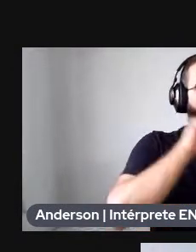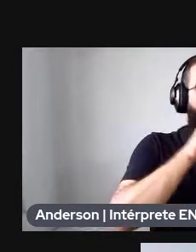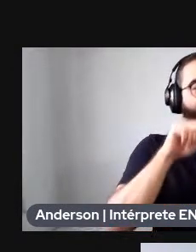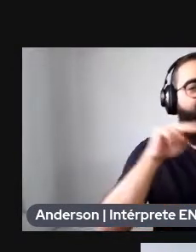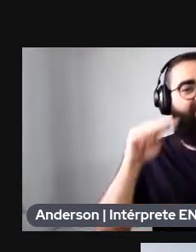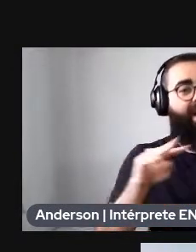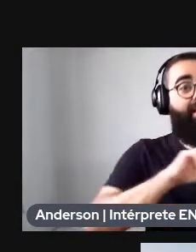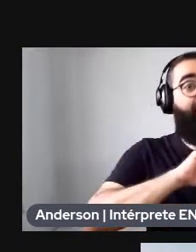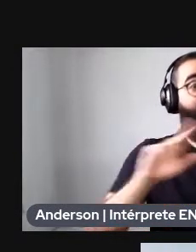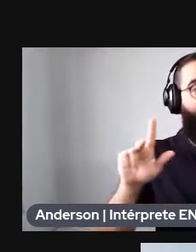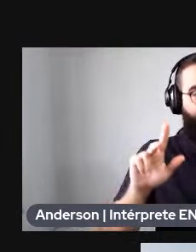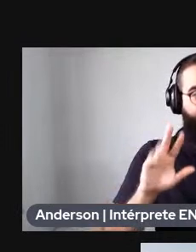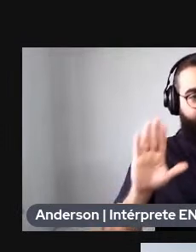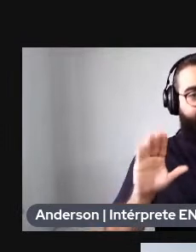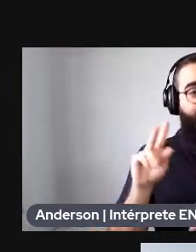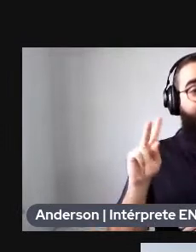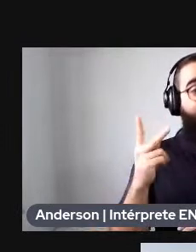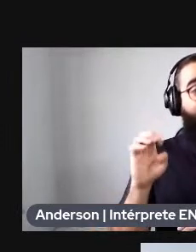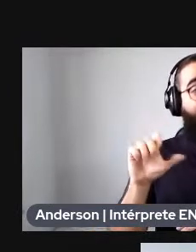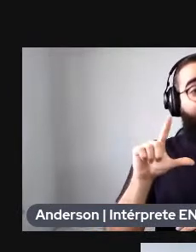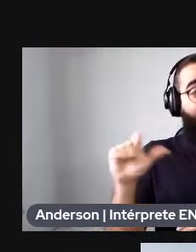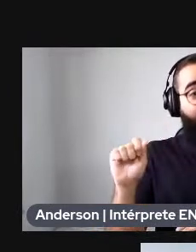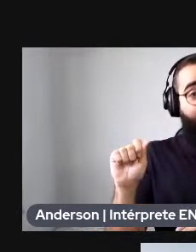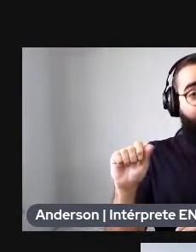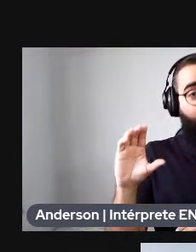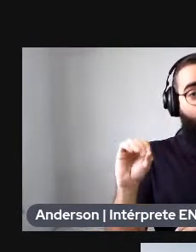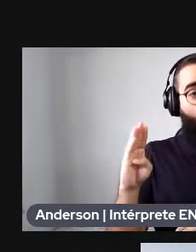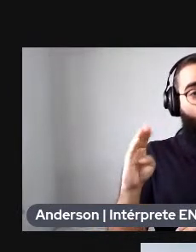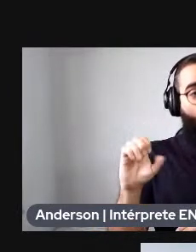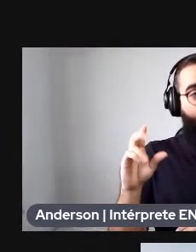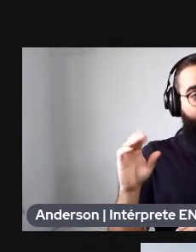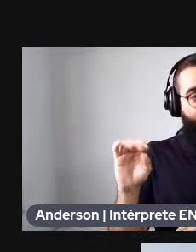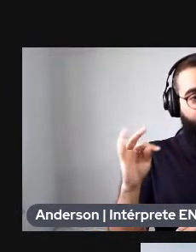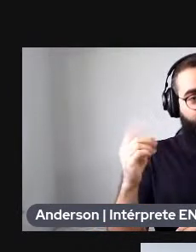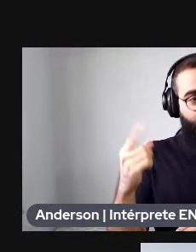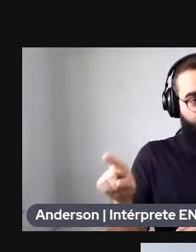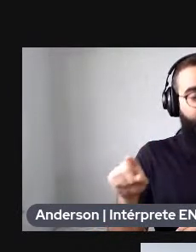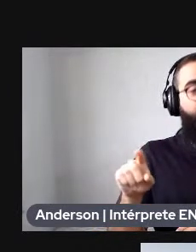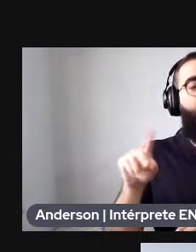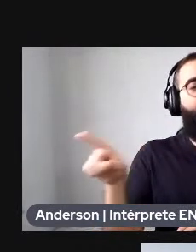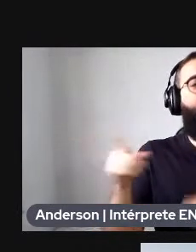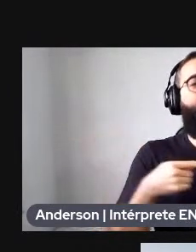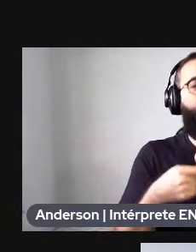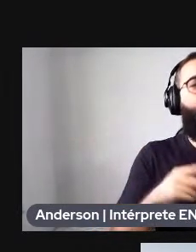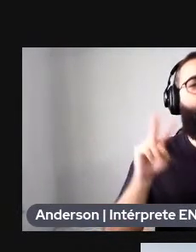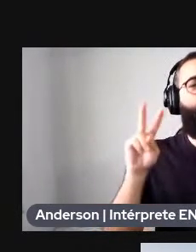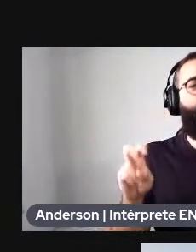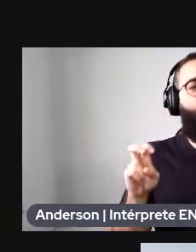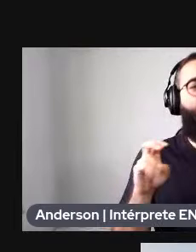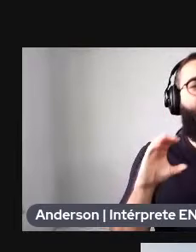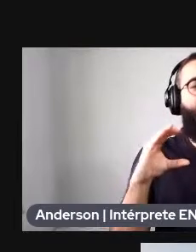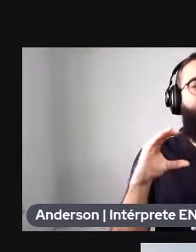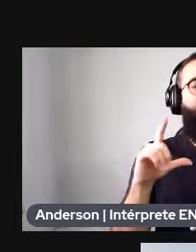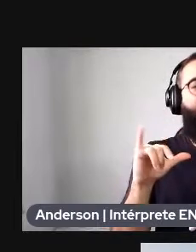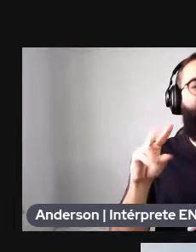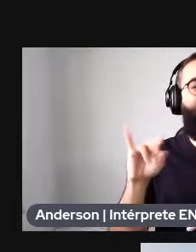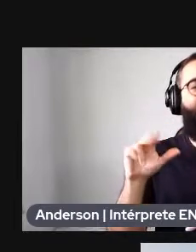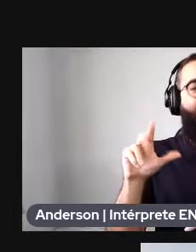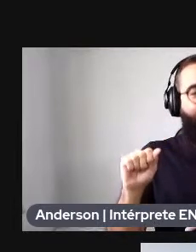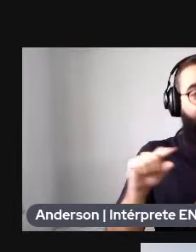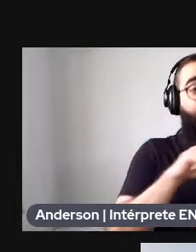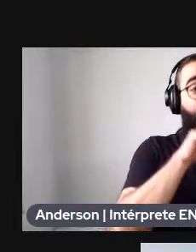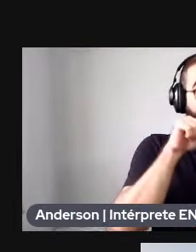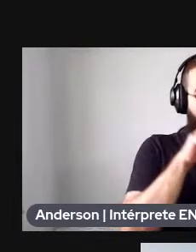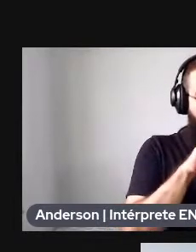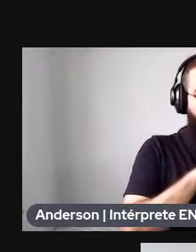will present about pseudoclefts in functional discourse grammar. Renata Enghels will talk about the